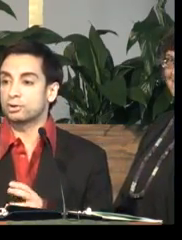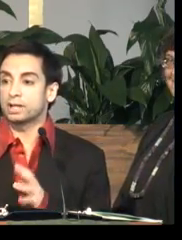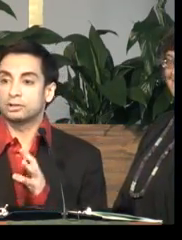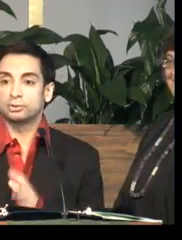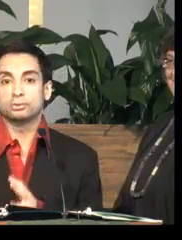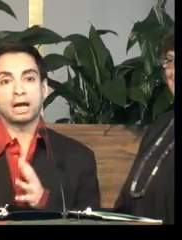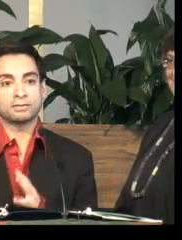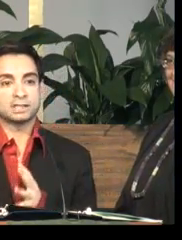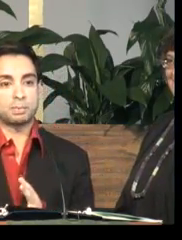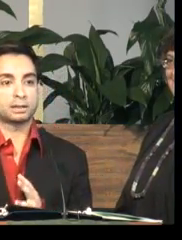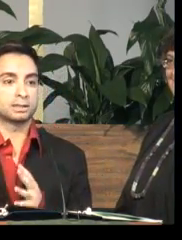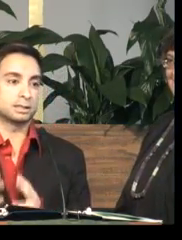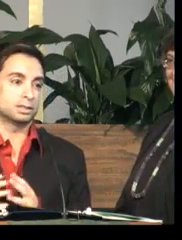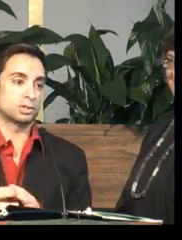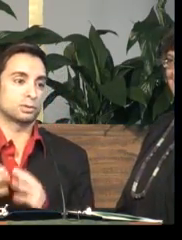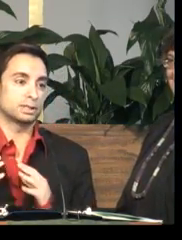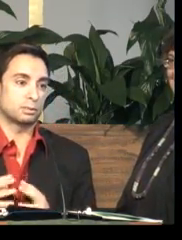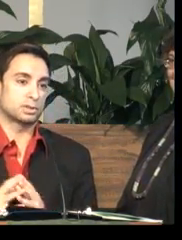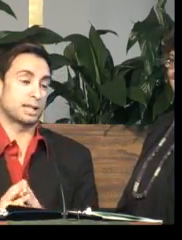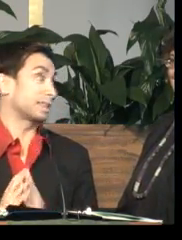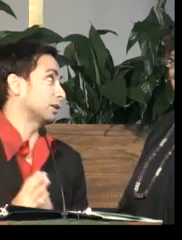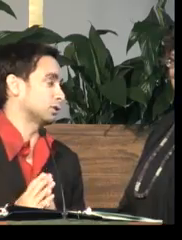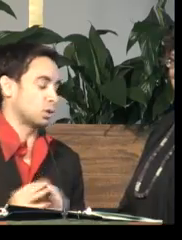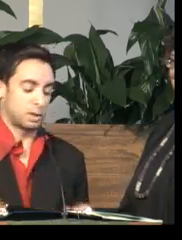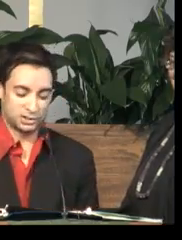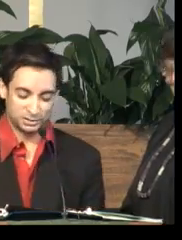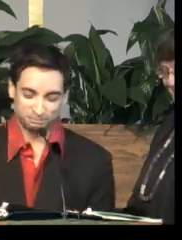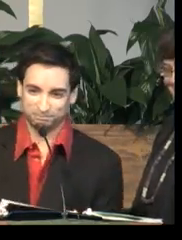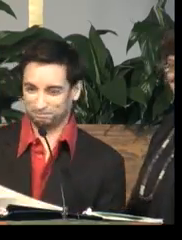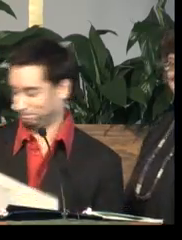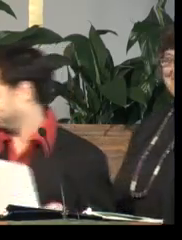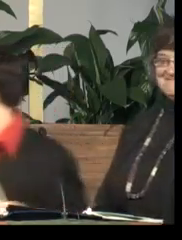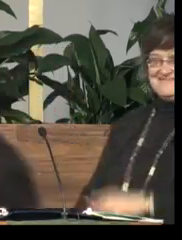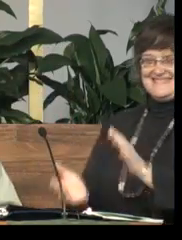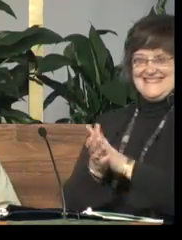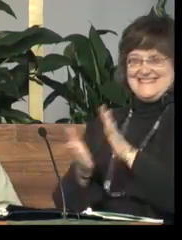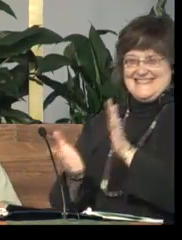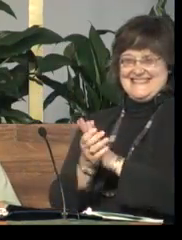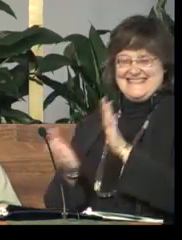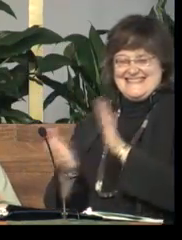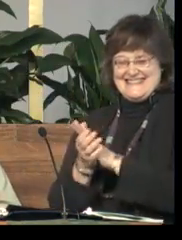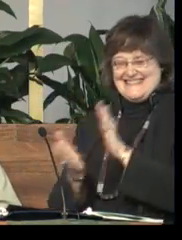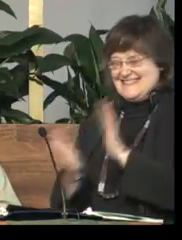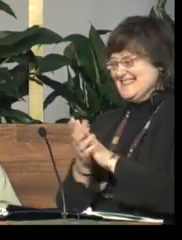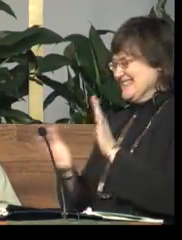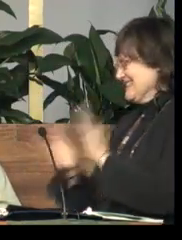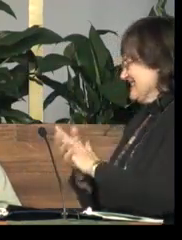make sure that you have a spot to see the show December 10th. Thank you so much. Good.